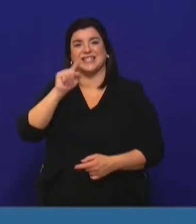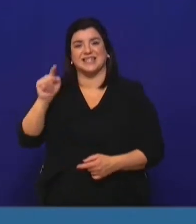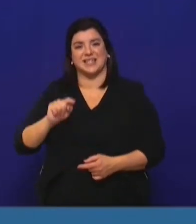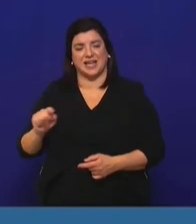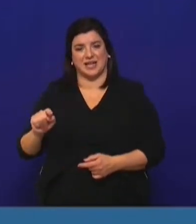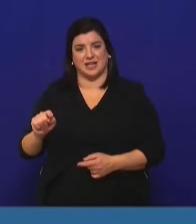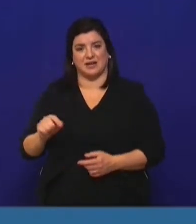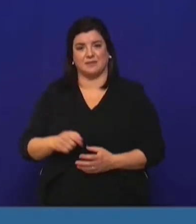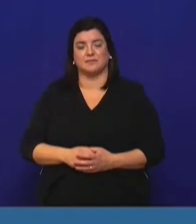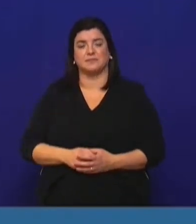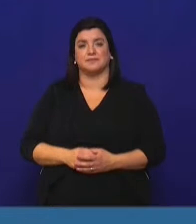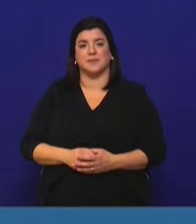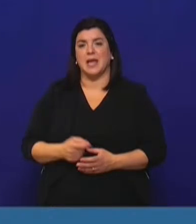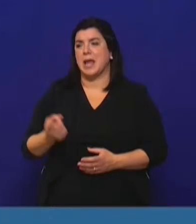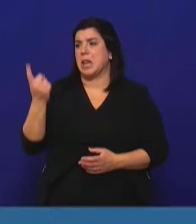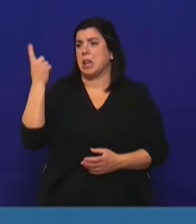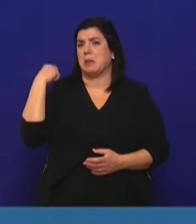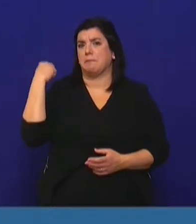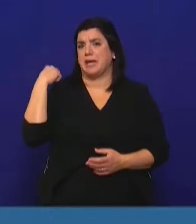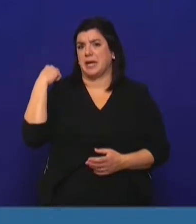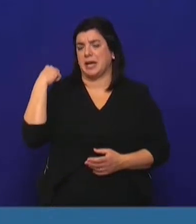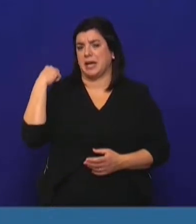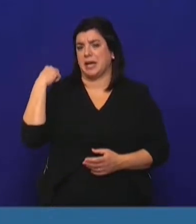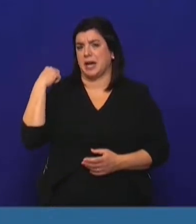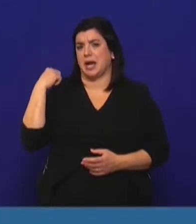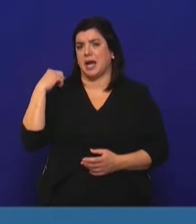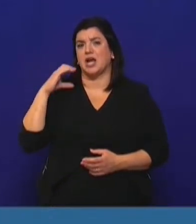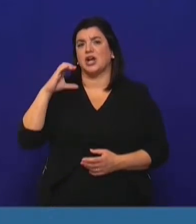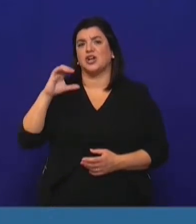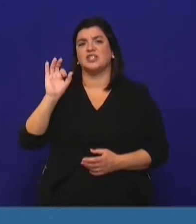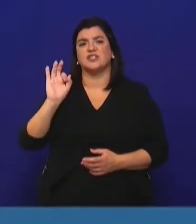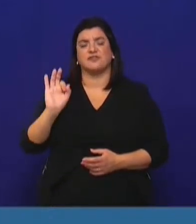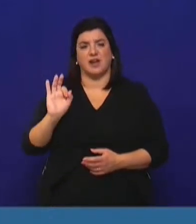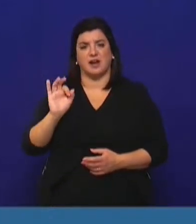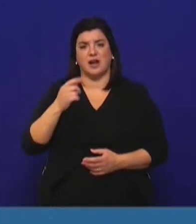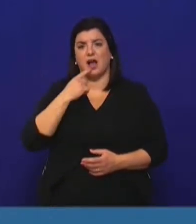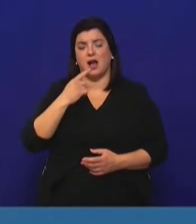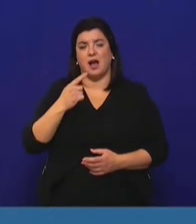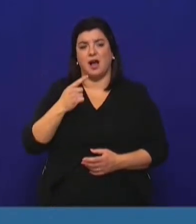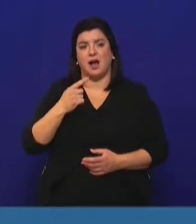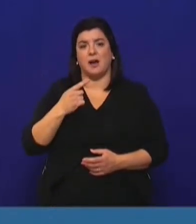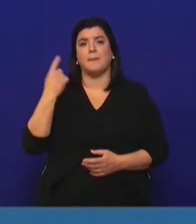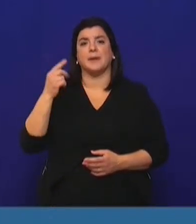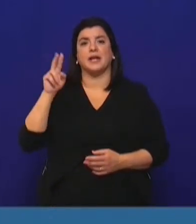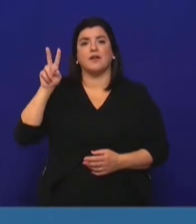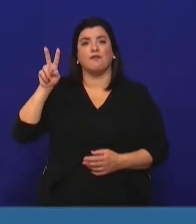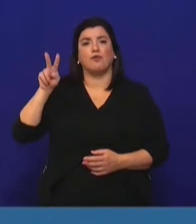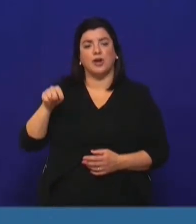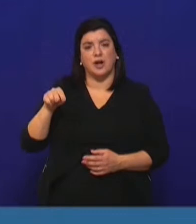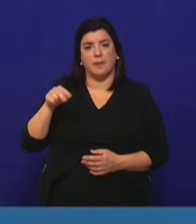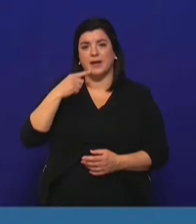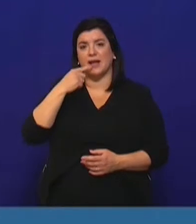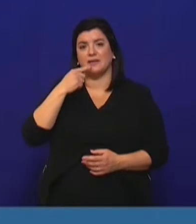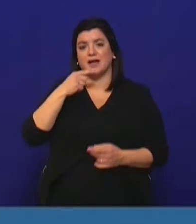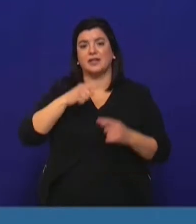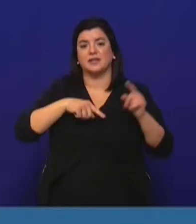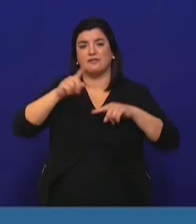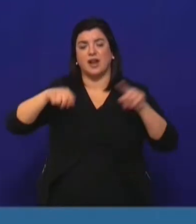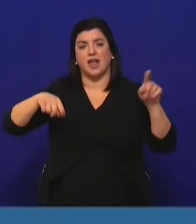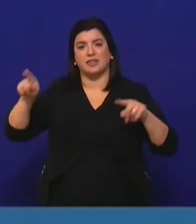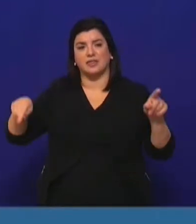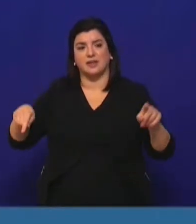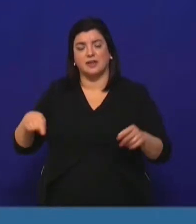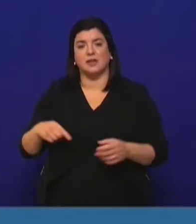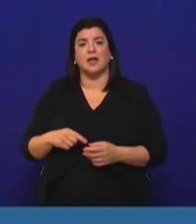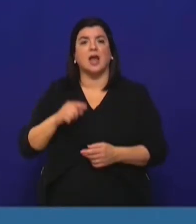Prim Ministru l-biraħ qal li se titqassam lil kull persuna vulnerabli ta' kull età. Dawn jinkludu n-nies li jieħdu il-mediċina